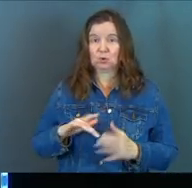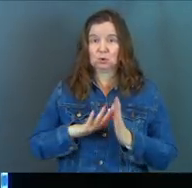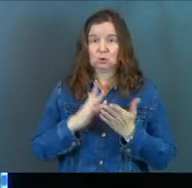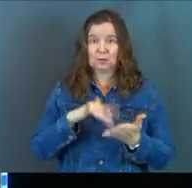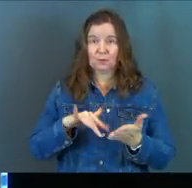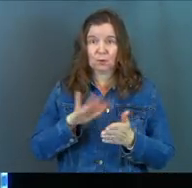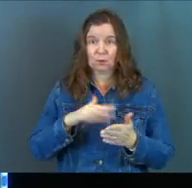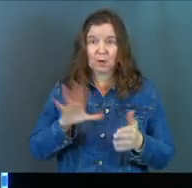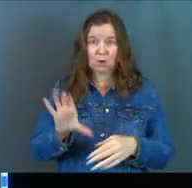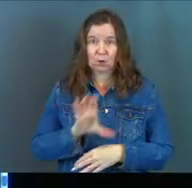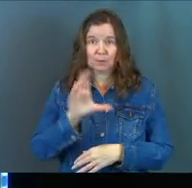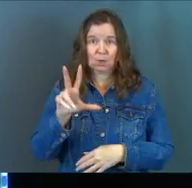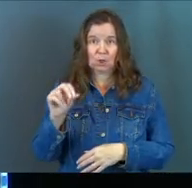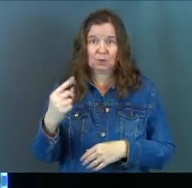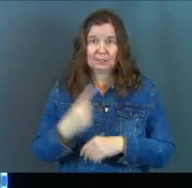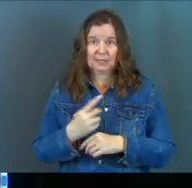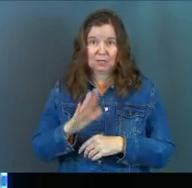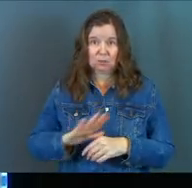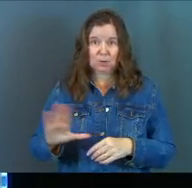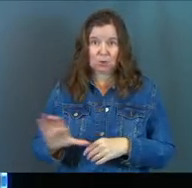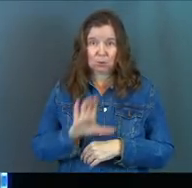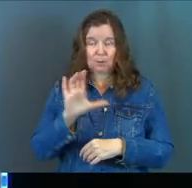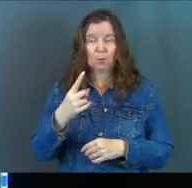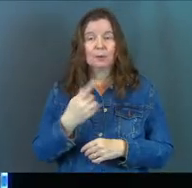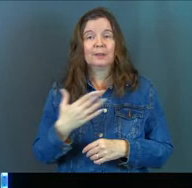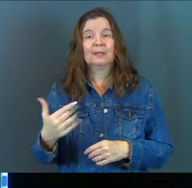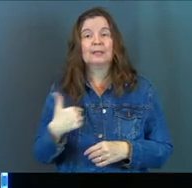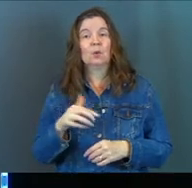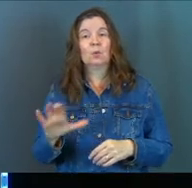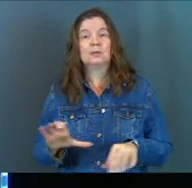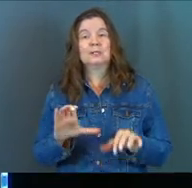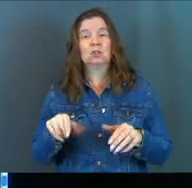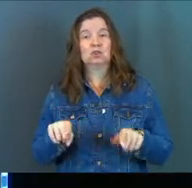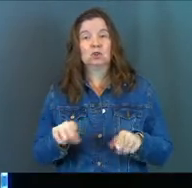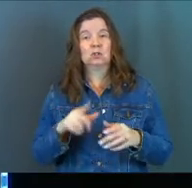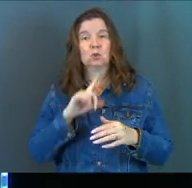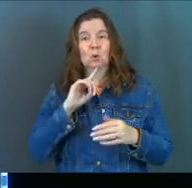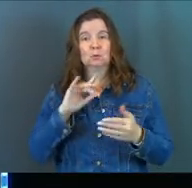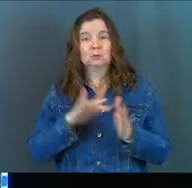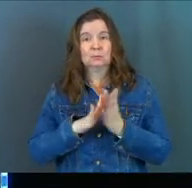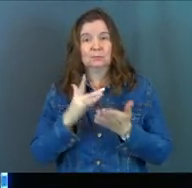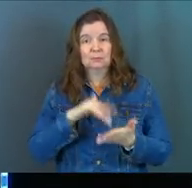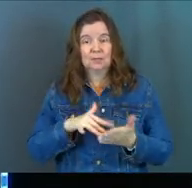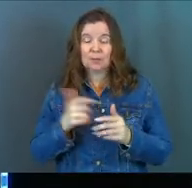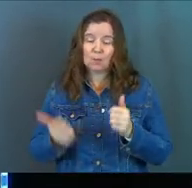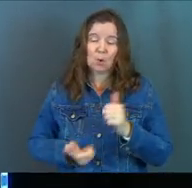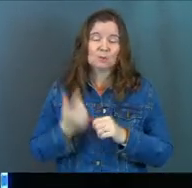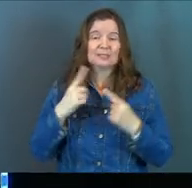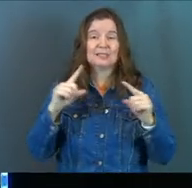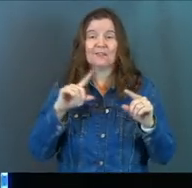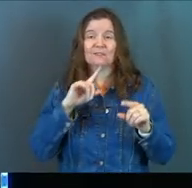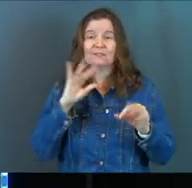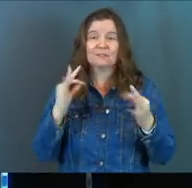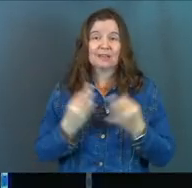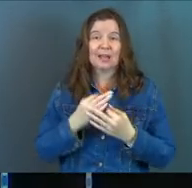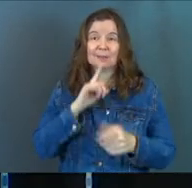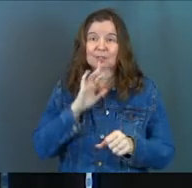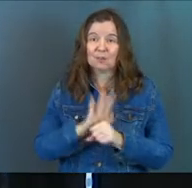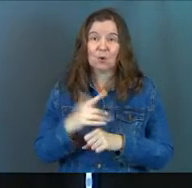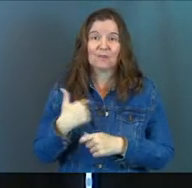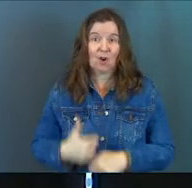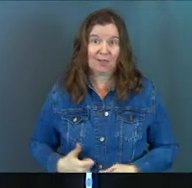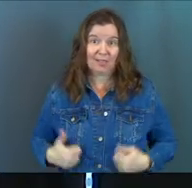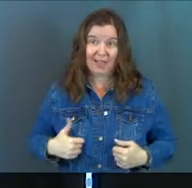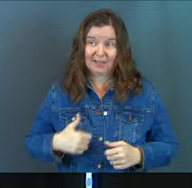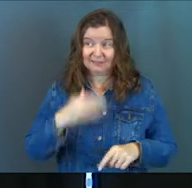devotions around Christmas, 30 days around Christmas. And one of the things that we did during those devotions, the most successful family devotions of our